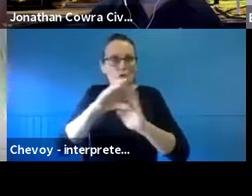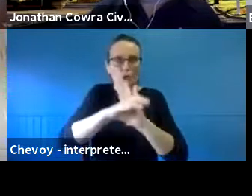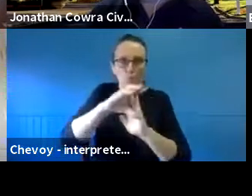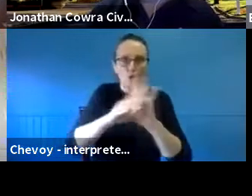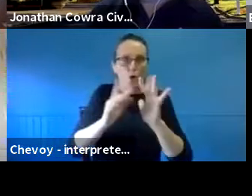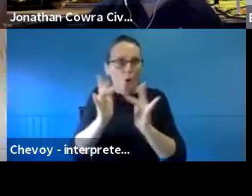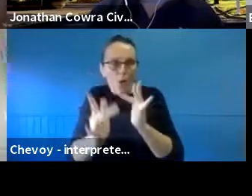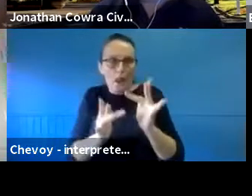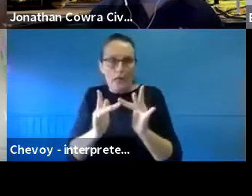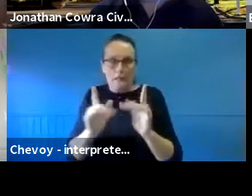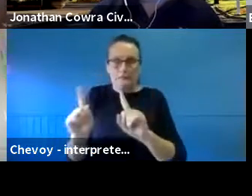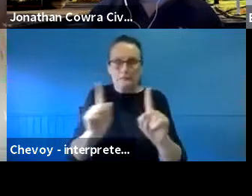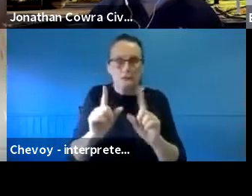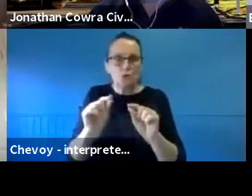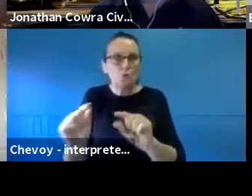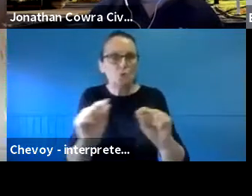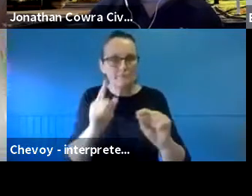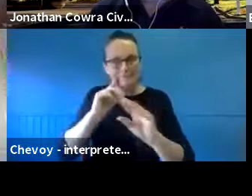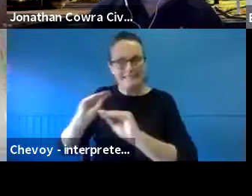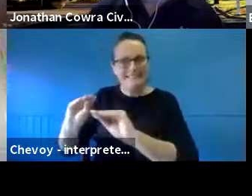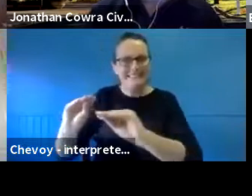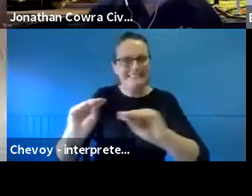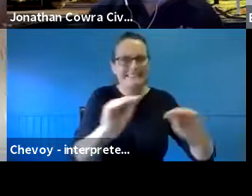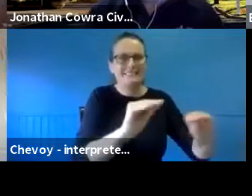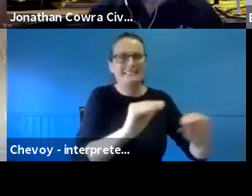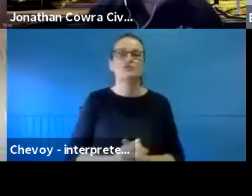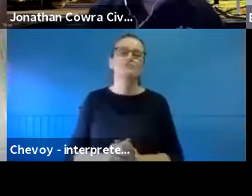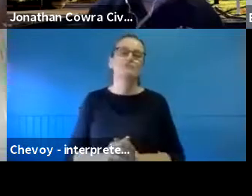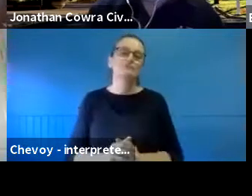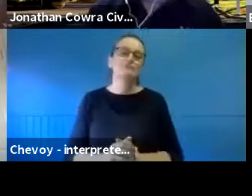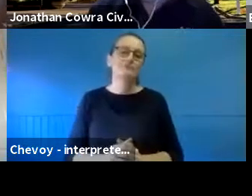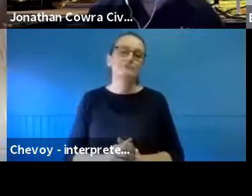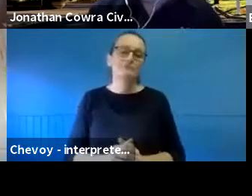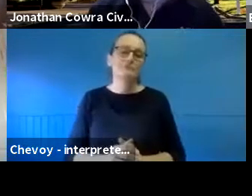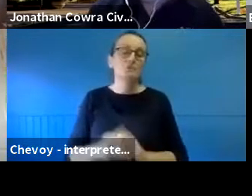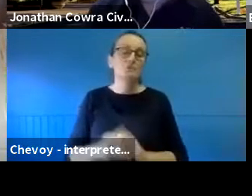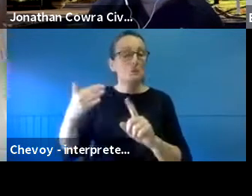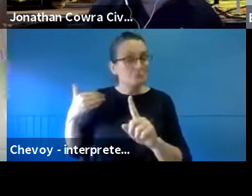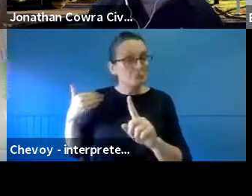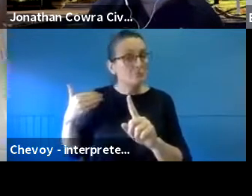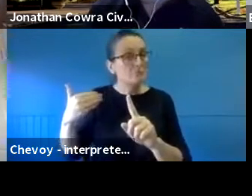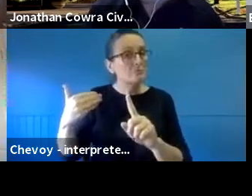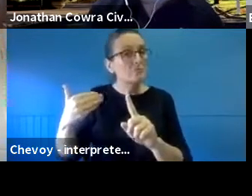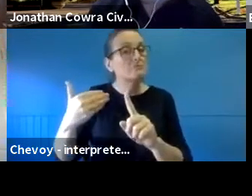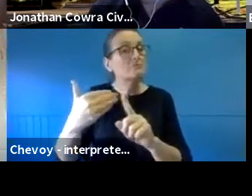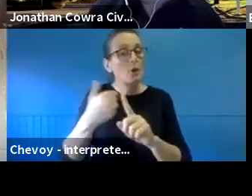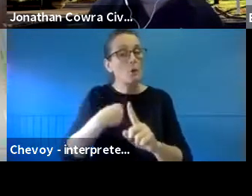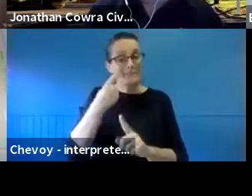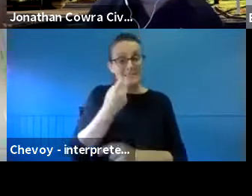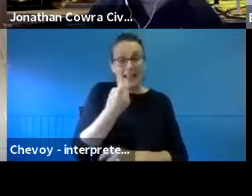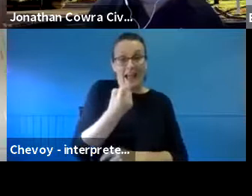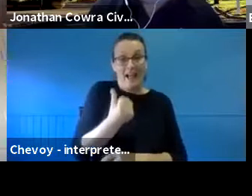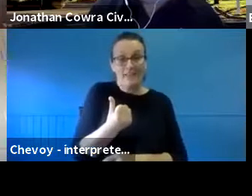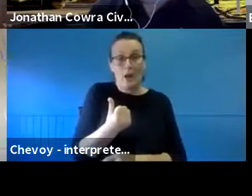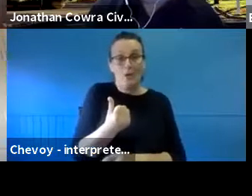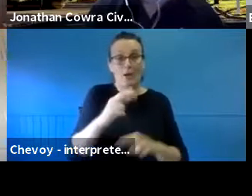for these kinds of purposes. So what we've kind of seen is that over time, the half an hour format that we'd